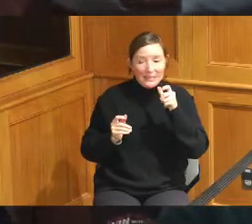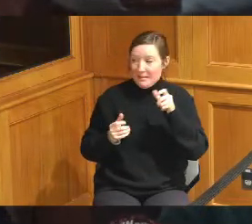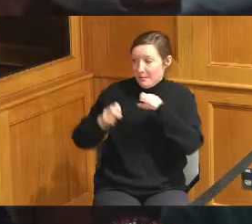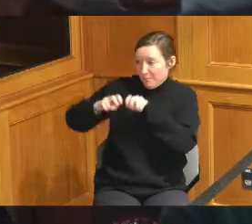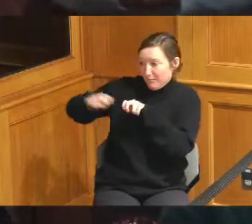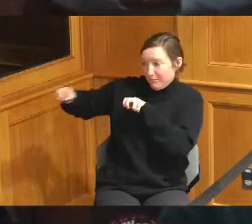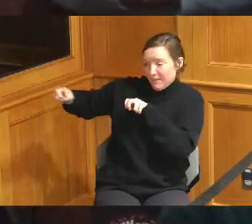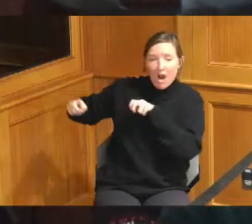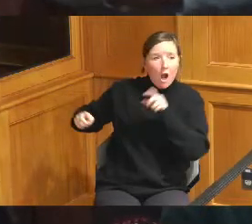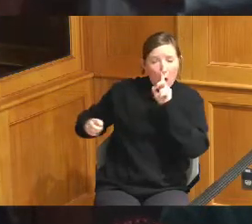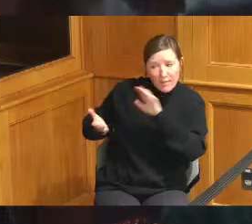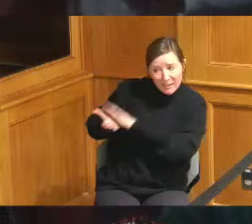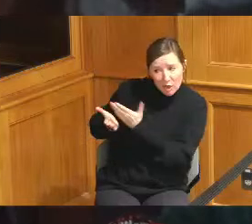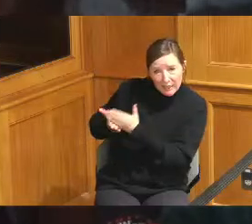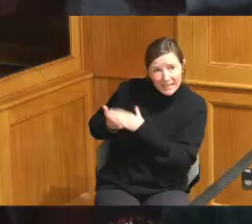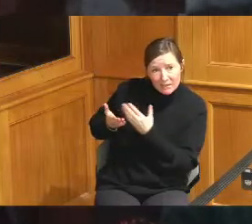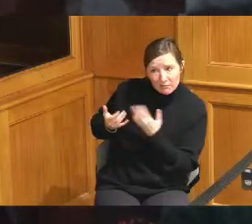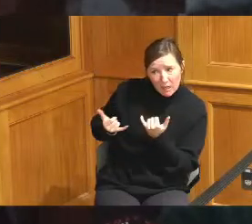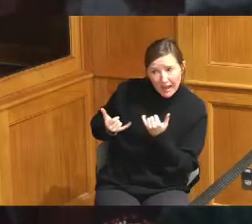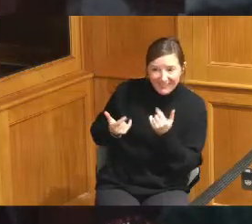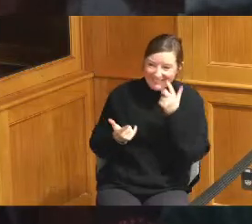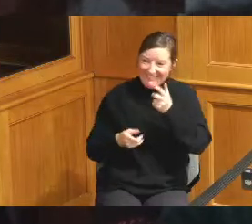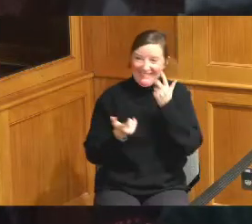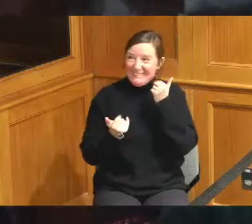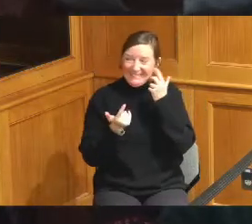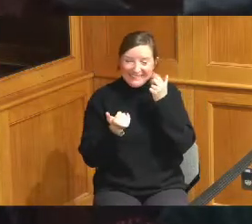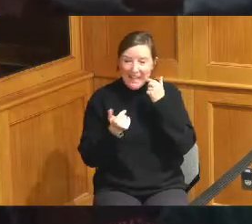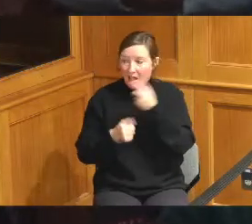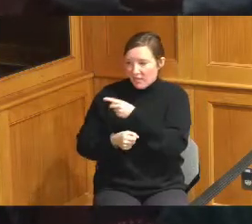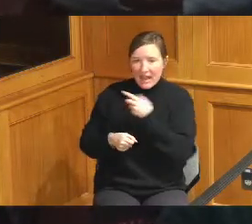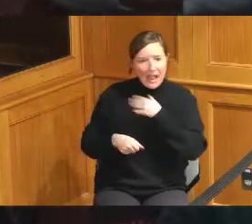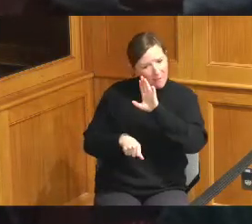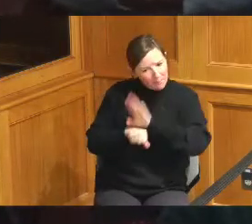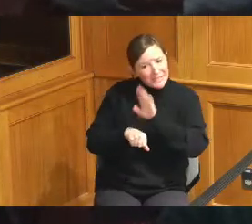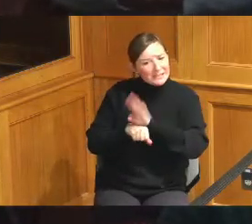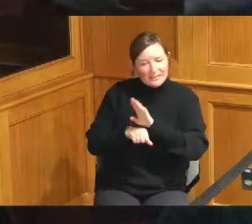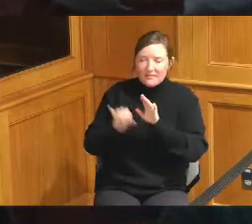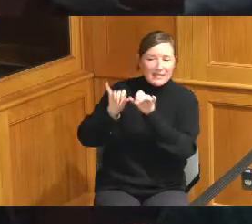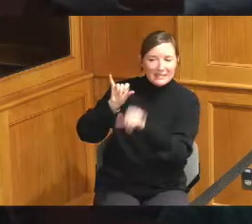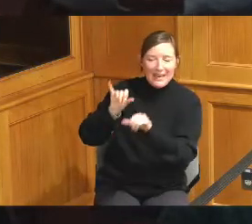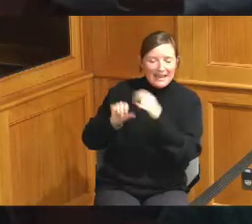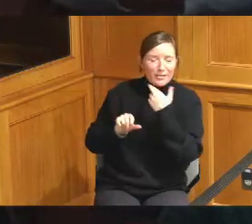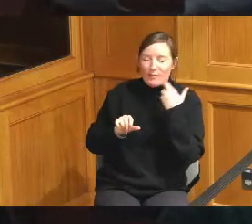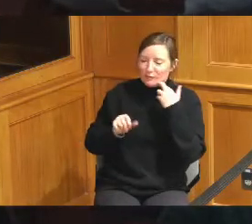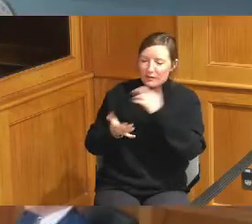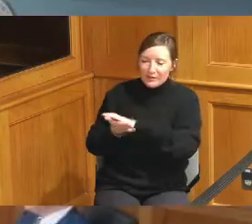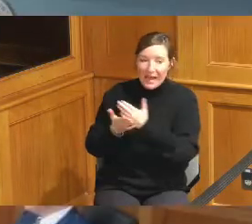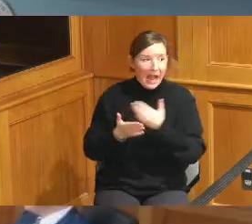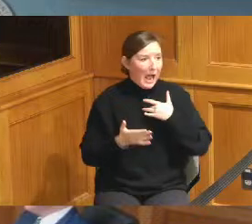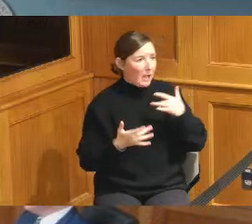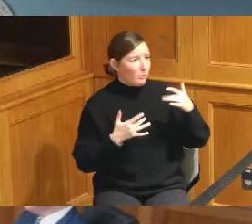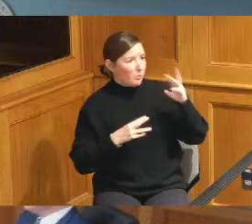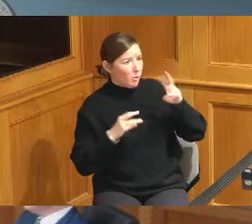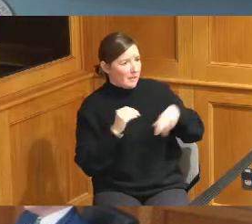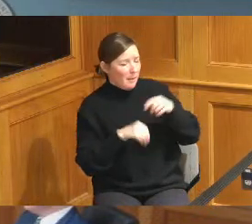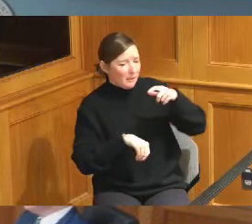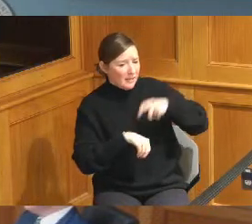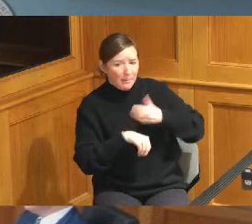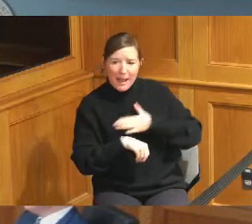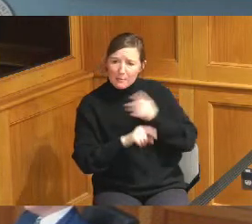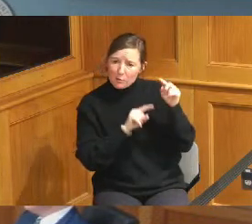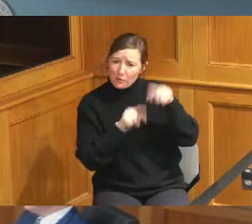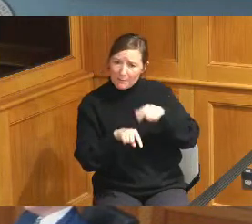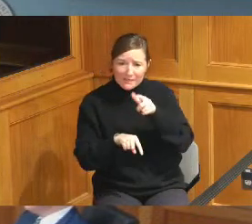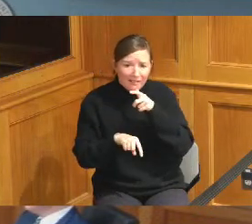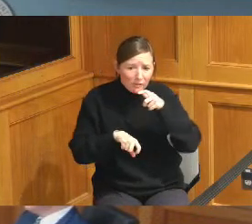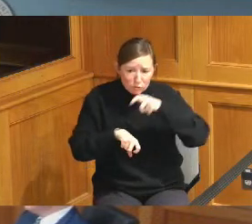there cooking at the place. All right, just check. He got a business to keep open. Yes. Well, honestly, I was a little worried about the timing. I'm glad you're here because I know